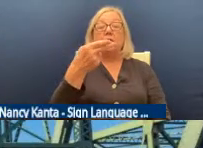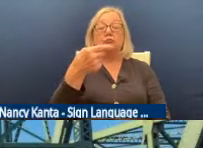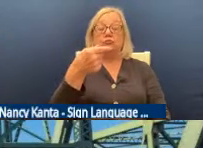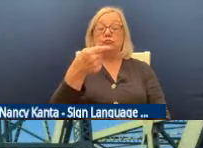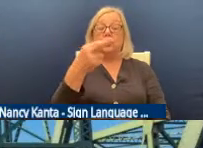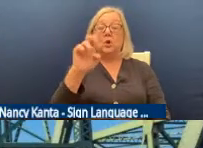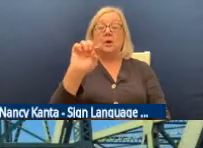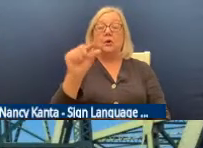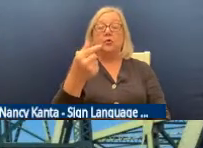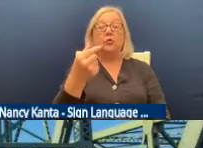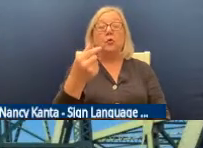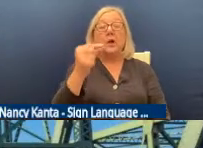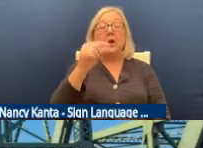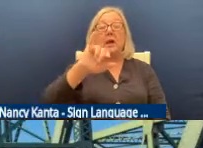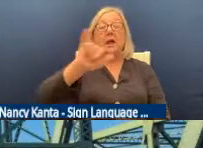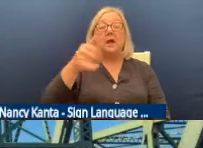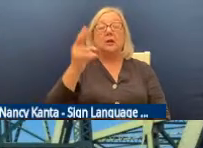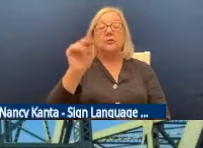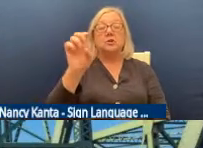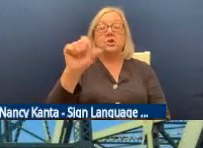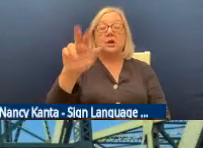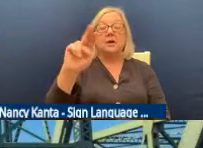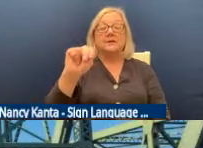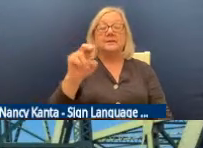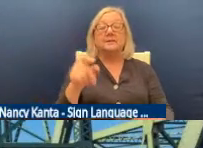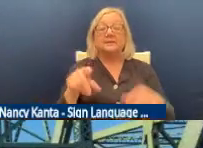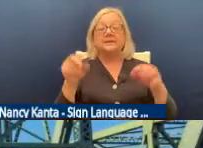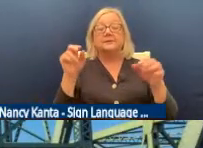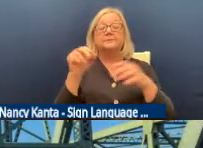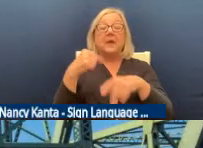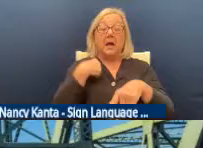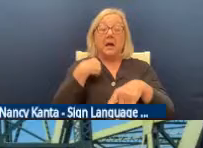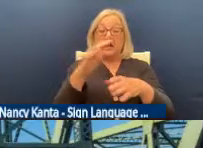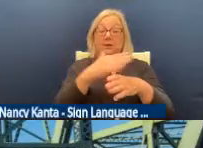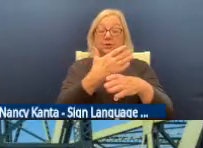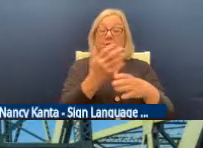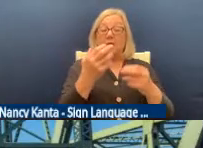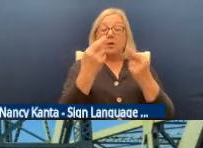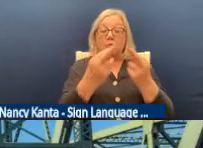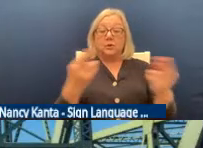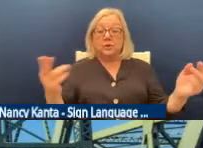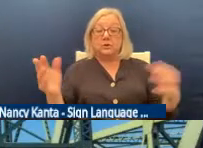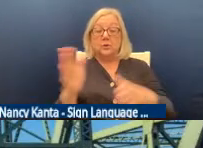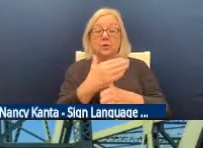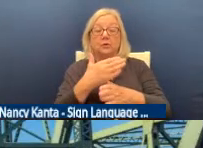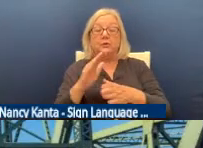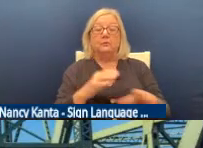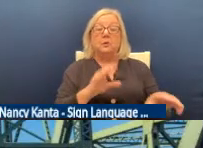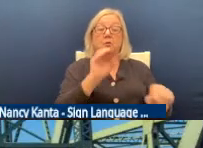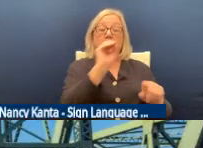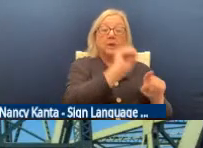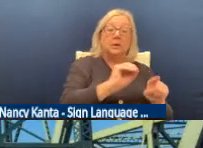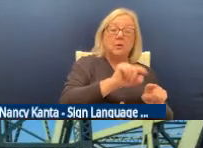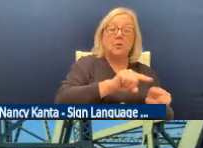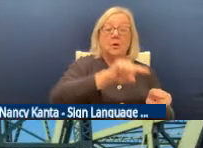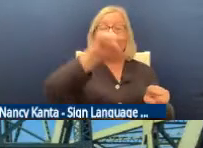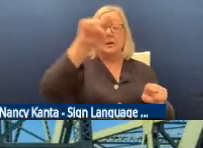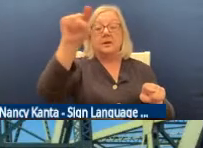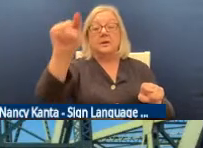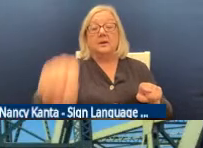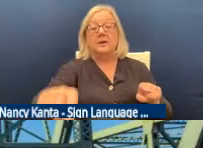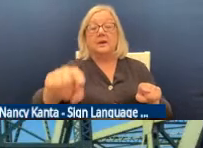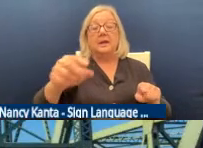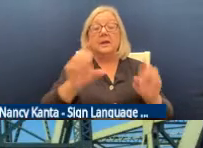the Interstate Bridge Replacement Program, a shared resource between the Oregon Department of Transportation and Washington State Department